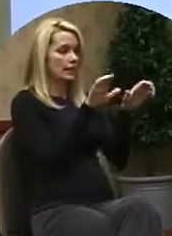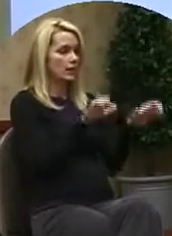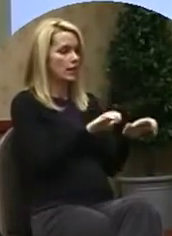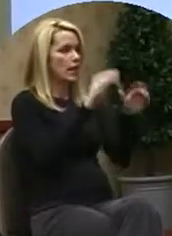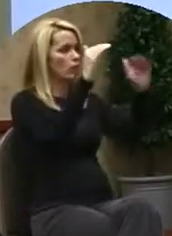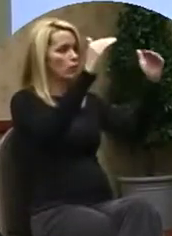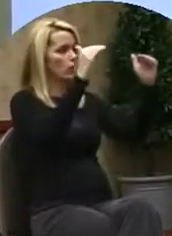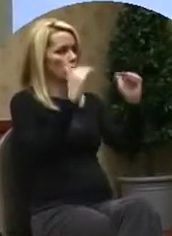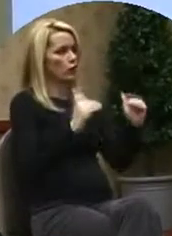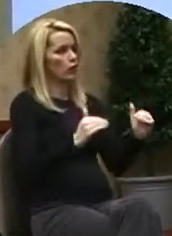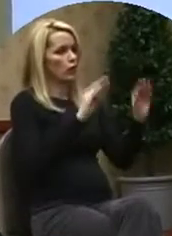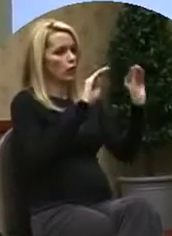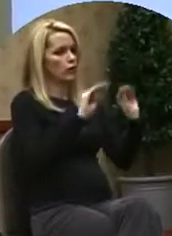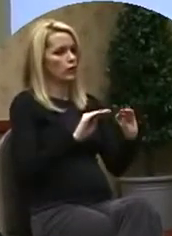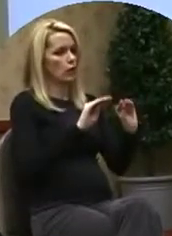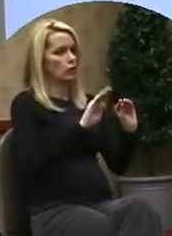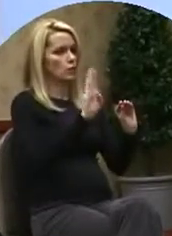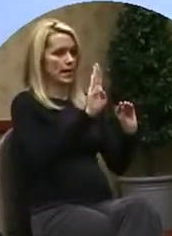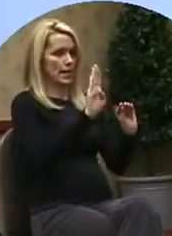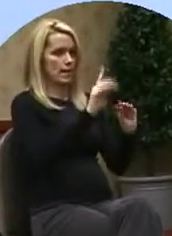B.